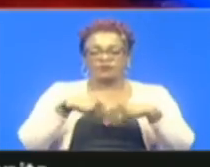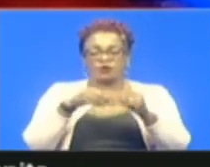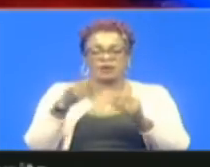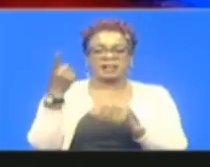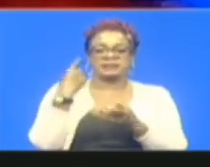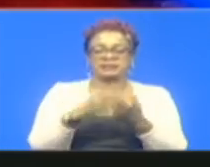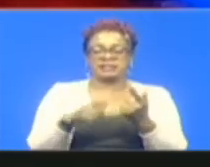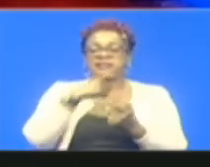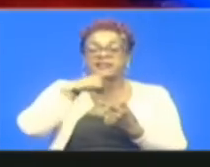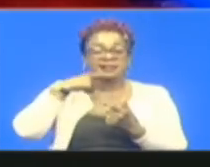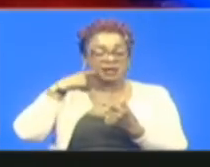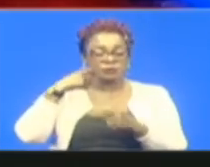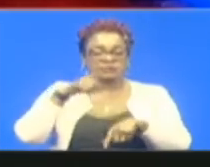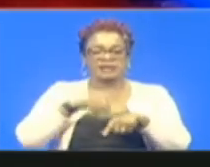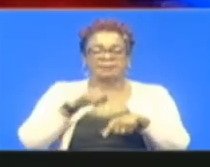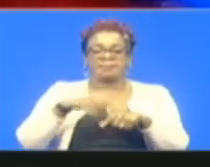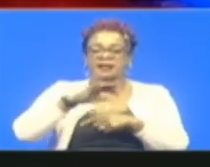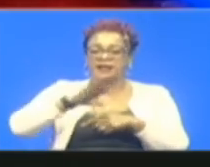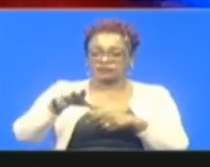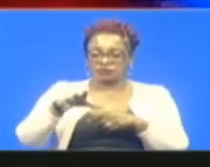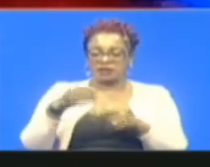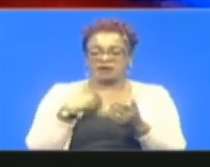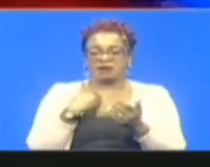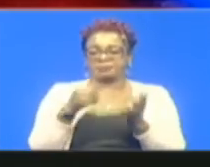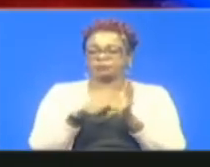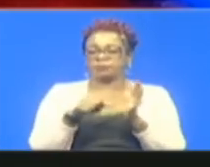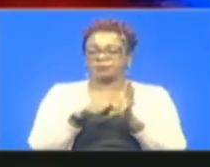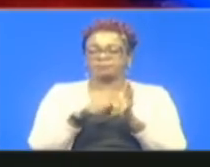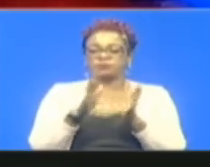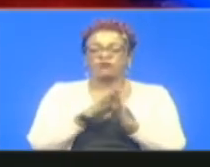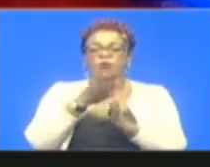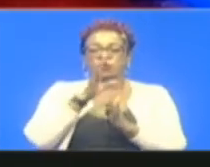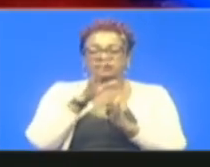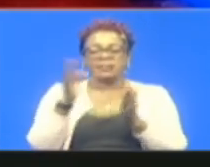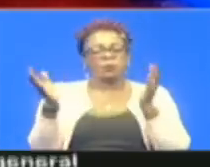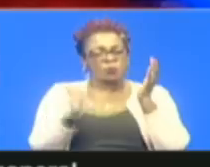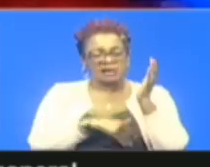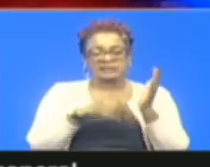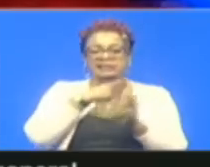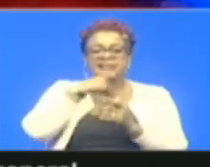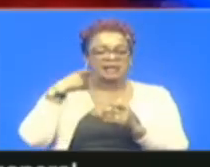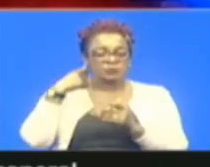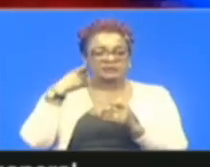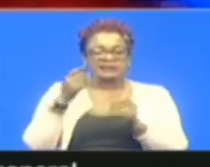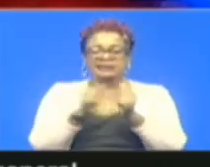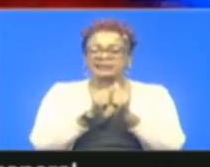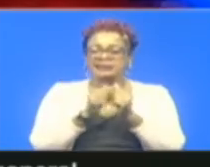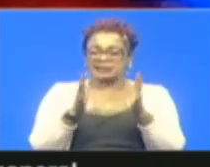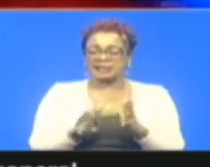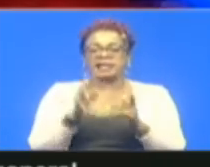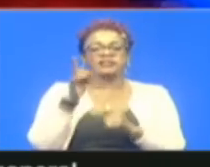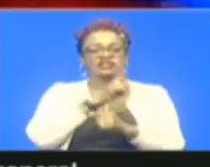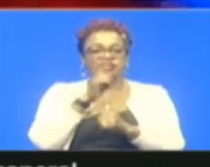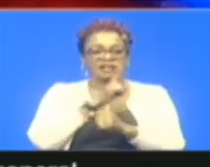when the country found itself on the verge of a crisis, caught in the middle of one of the worst droughts in decades and dangerously